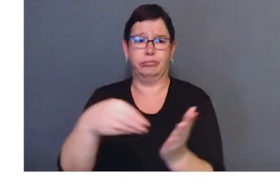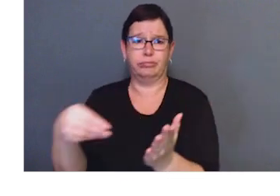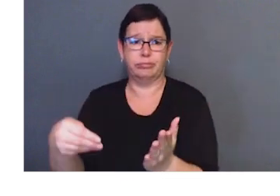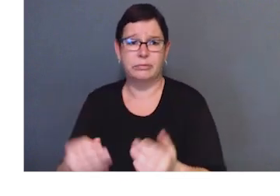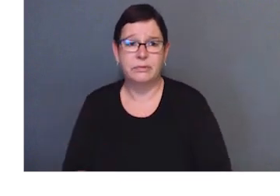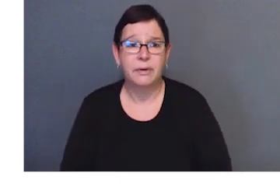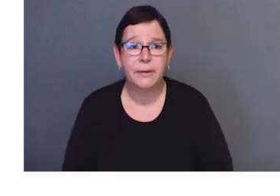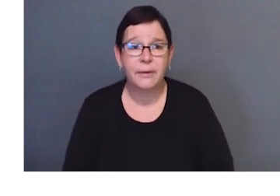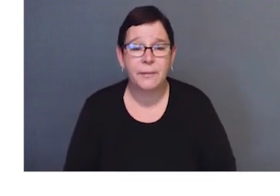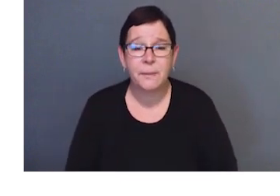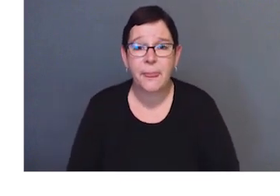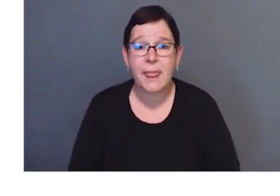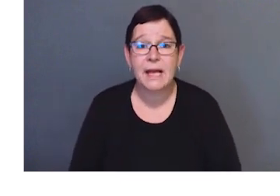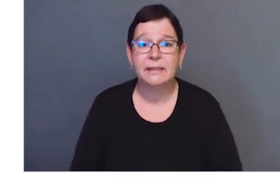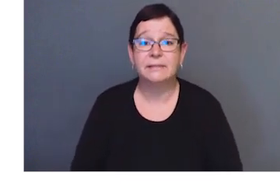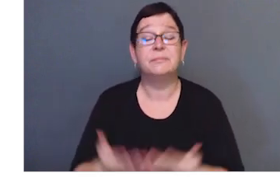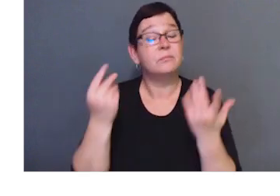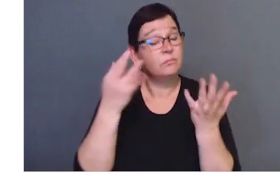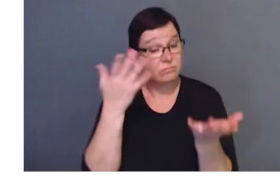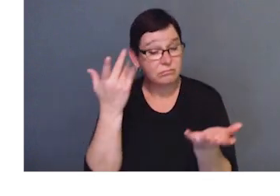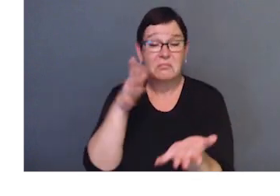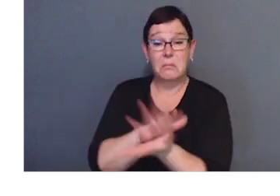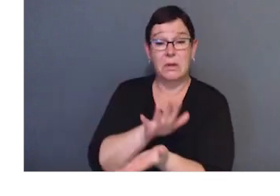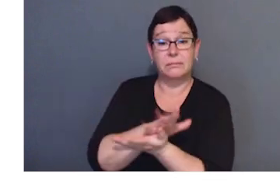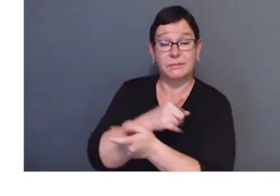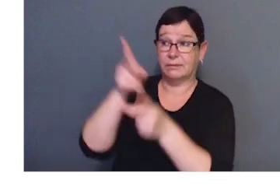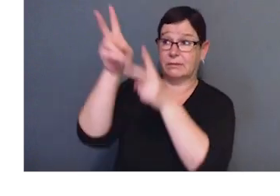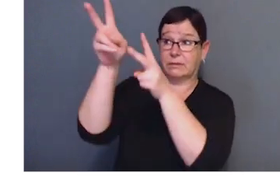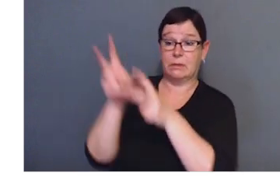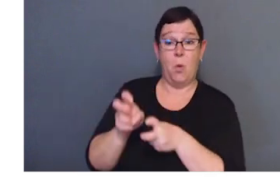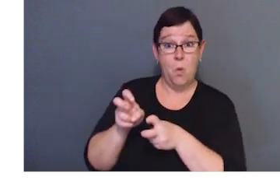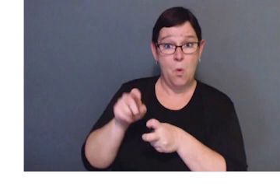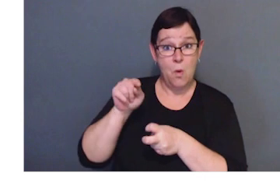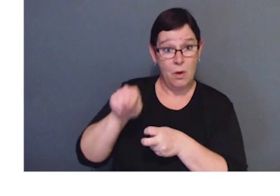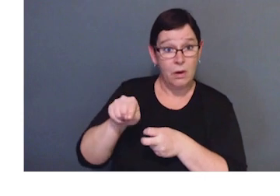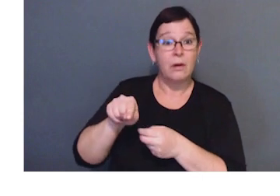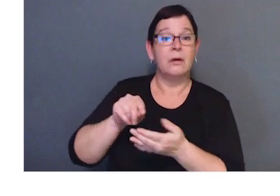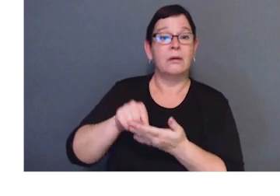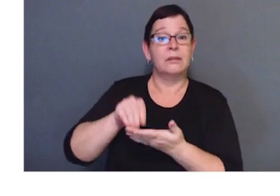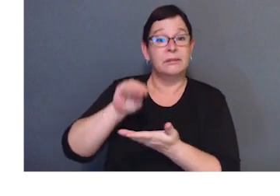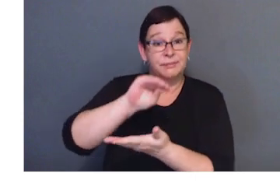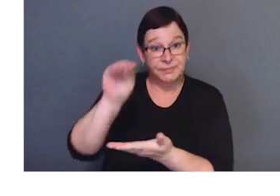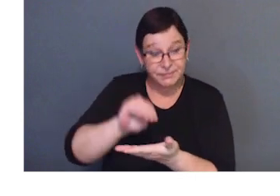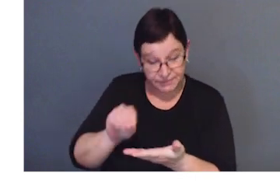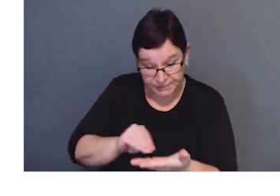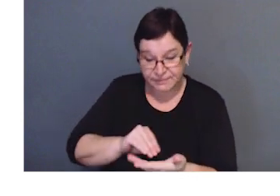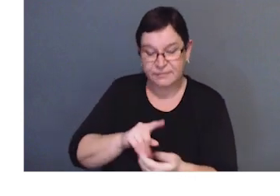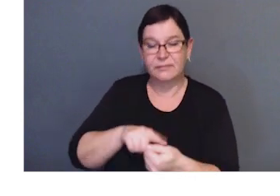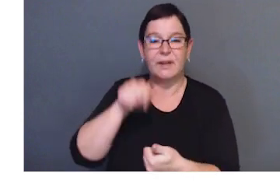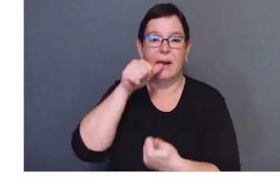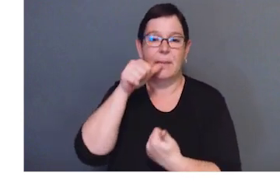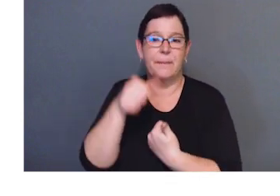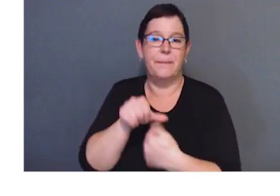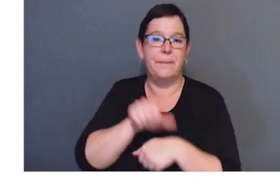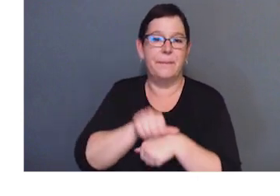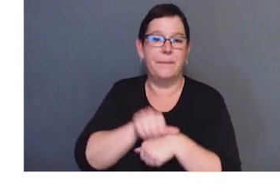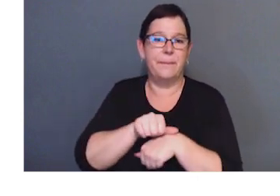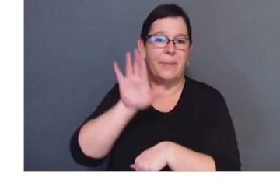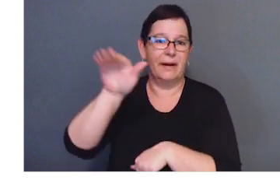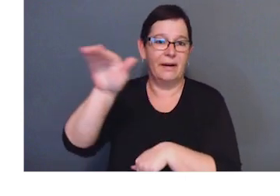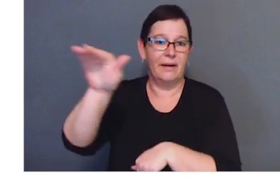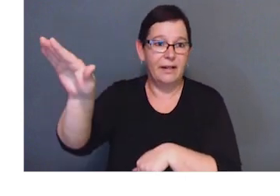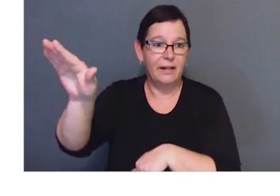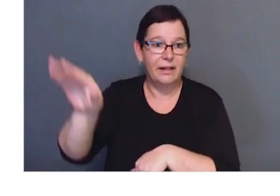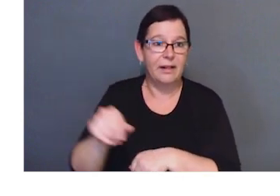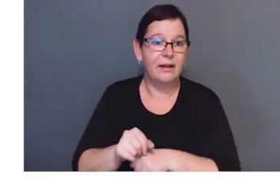package, fill out the paper forms, and mail them to the CRA. You must use the package for the province you lived in on